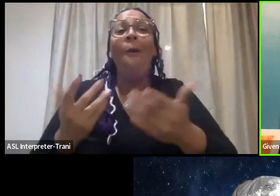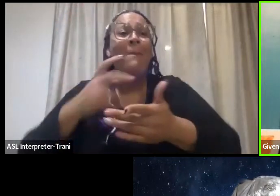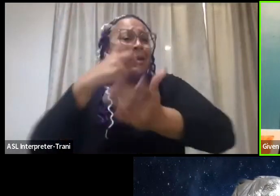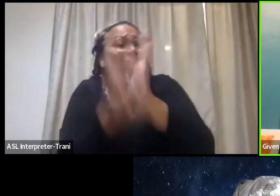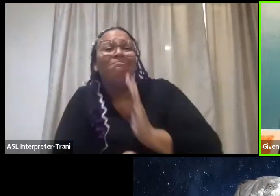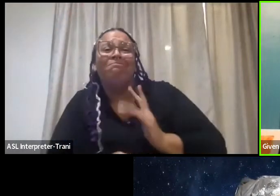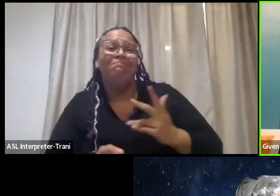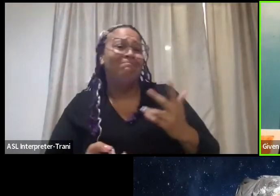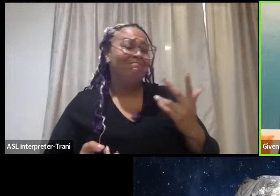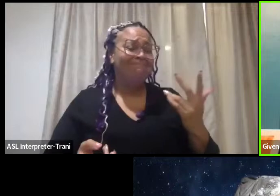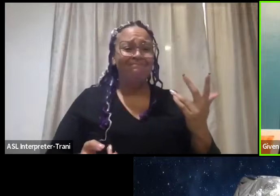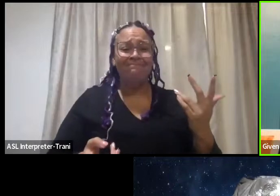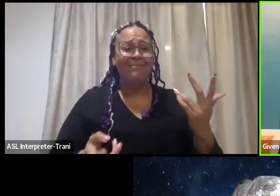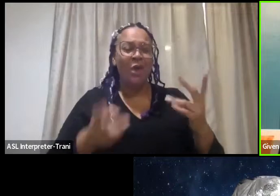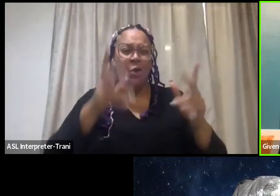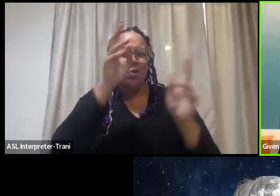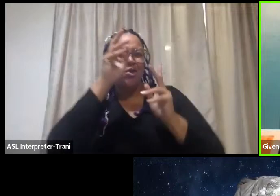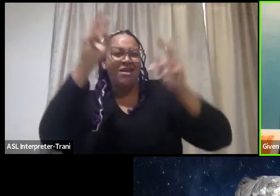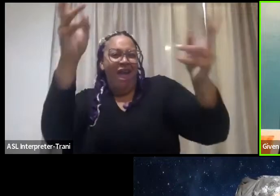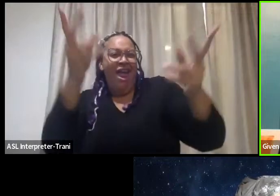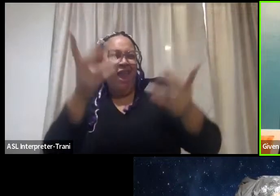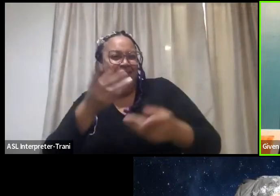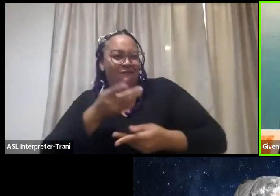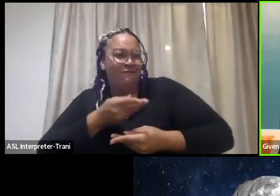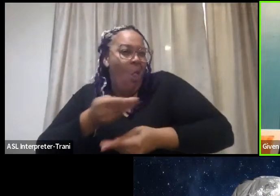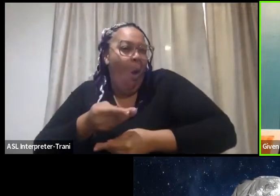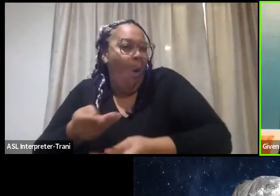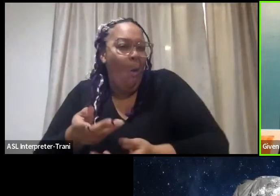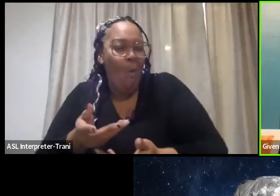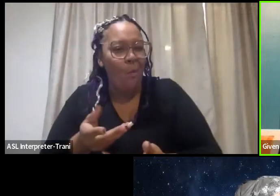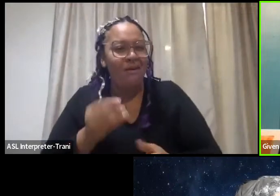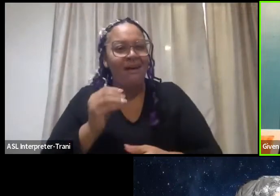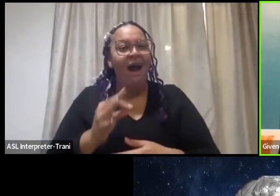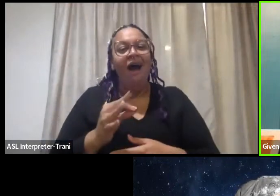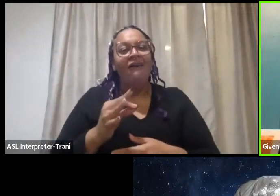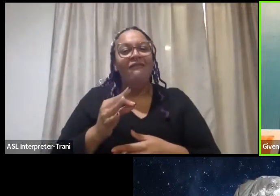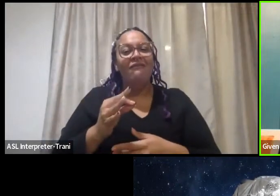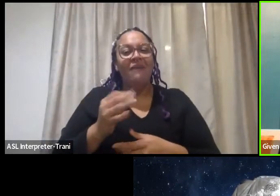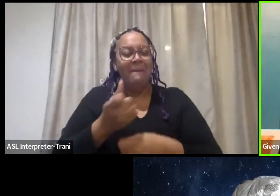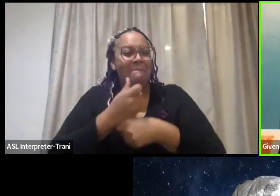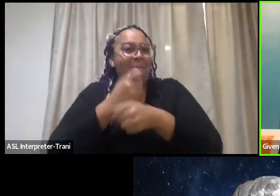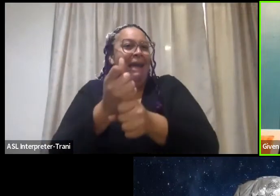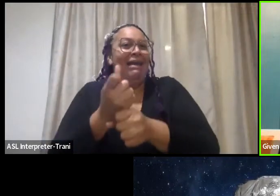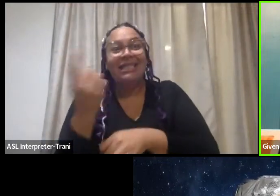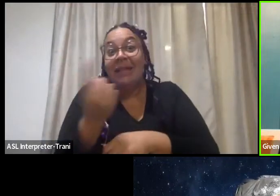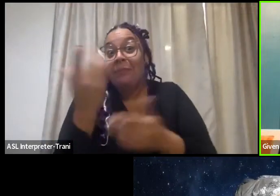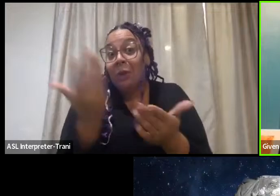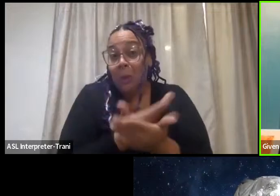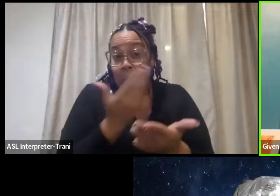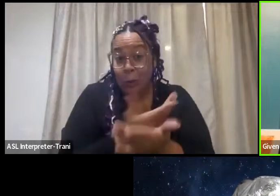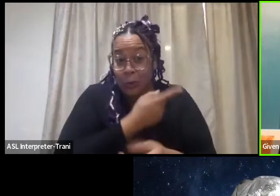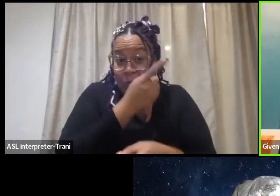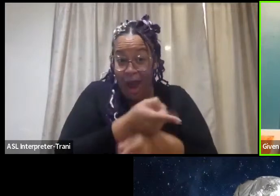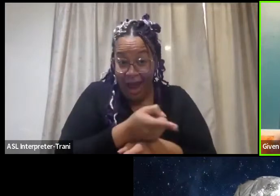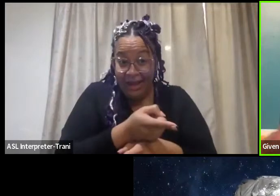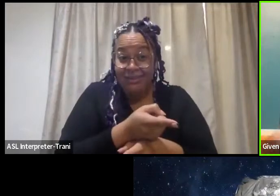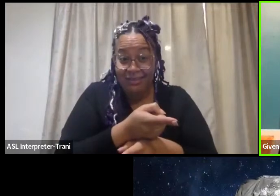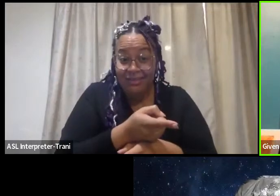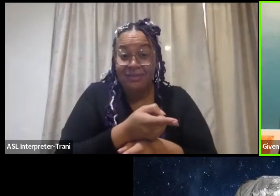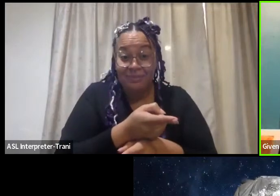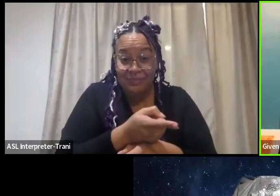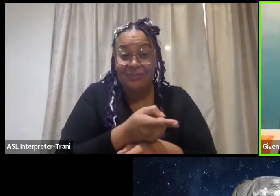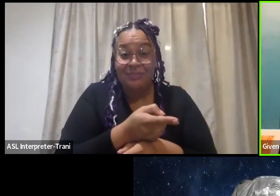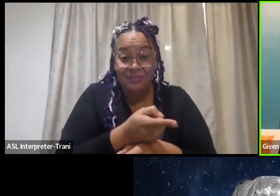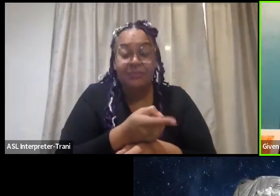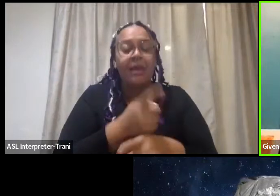full creative flow process of generating something new, right? But we need to be able to sustain